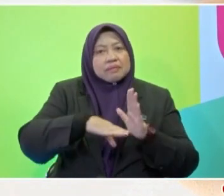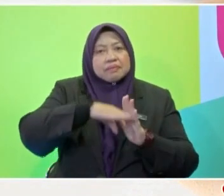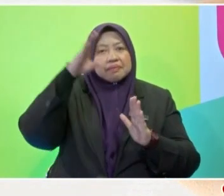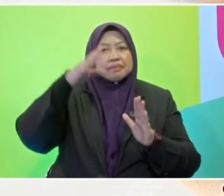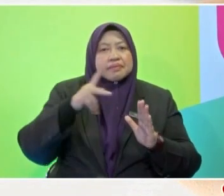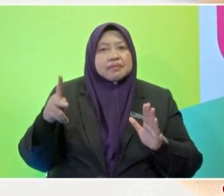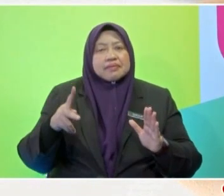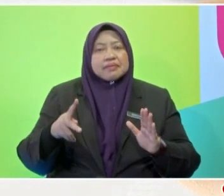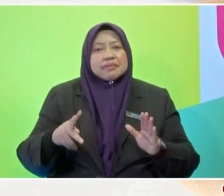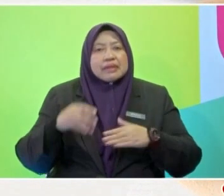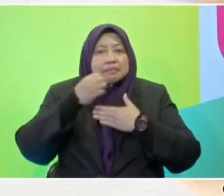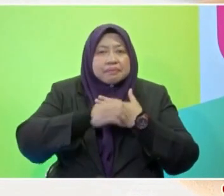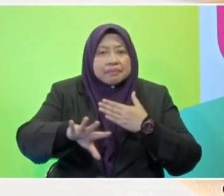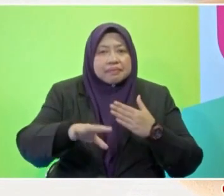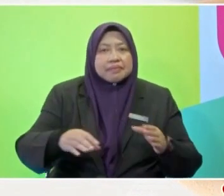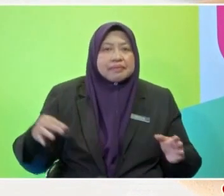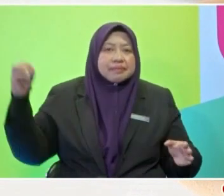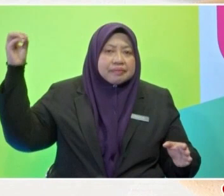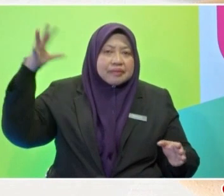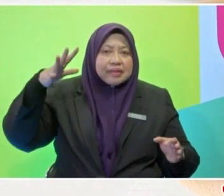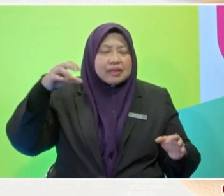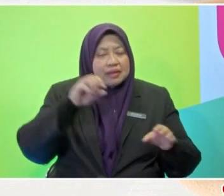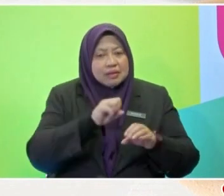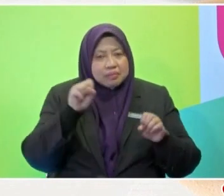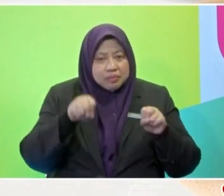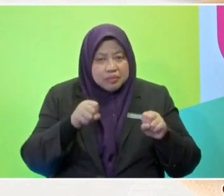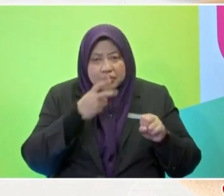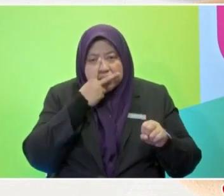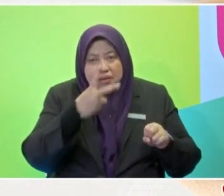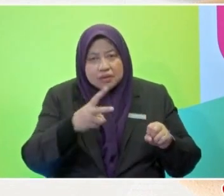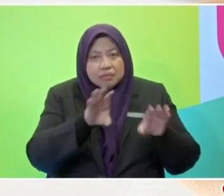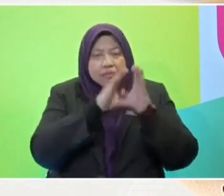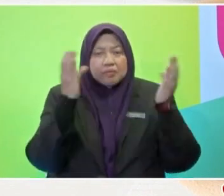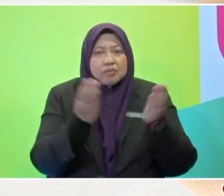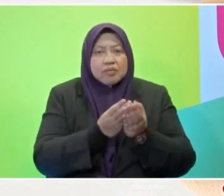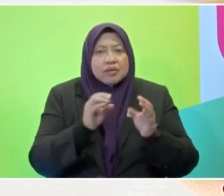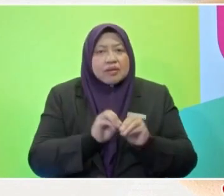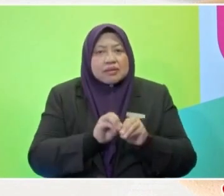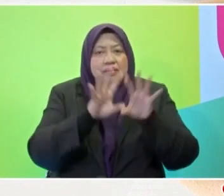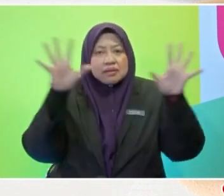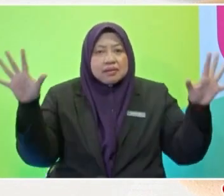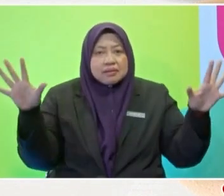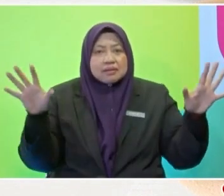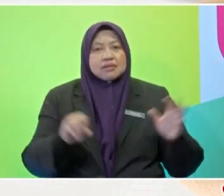we can see the ball clearly. Yes. Yes. All right. So based on that, okay, we can see